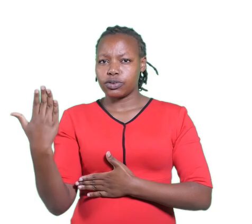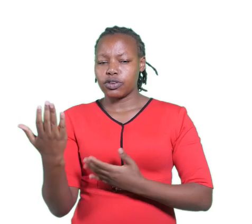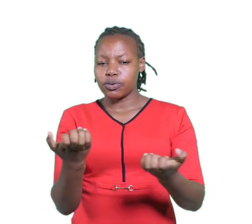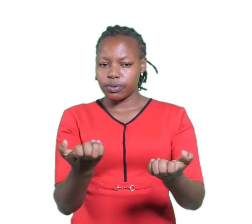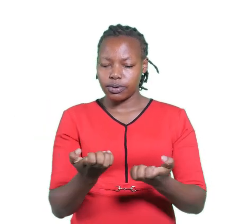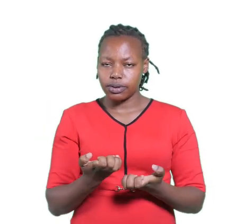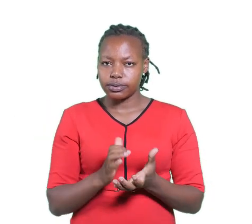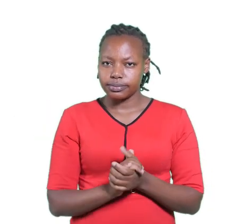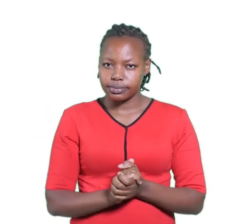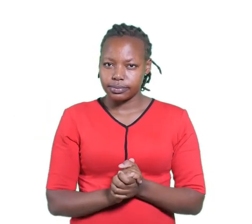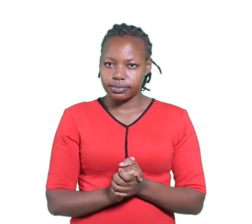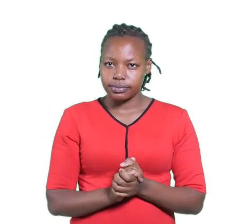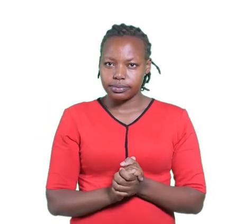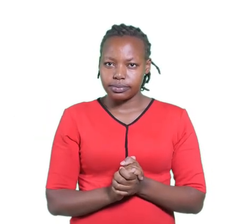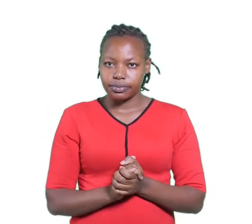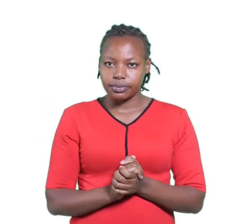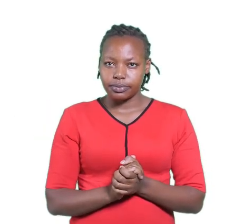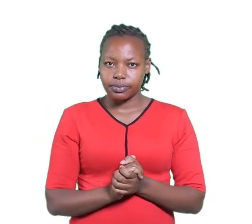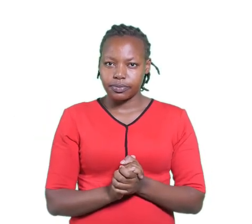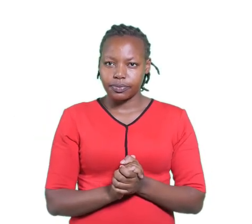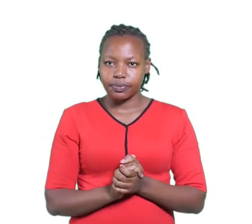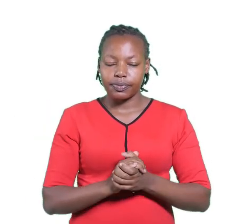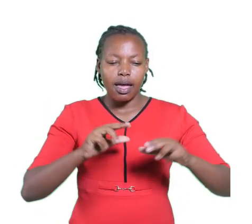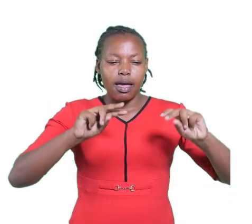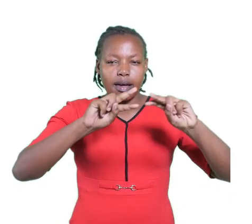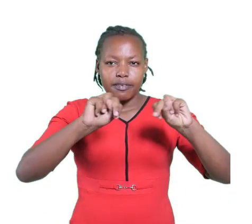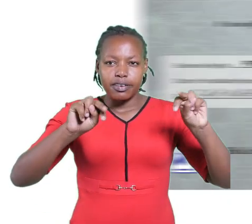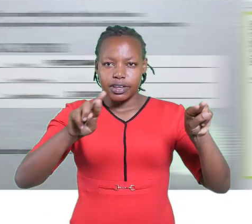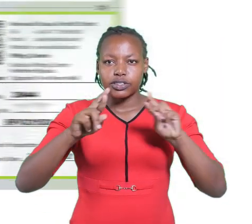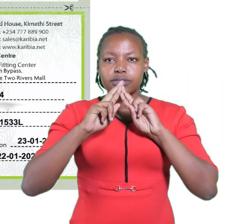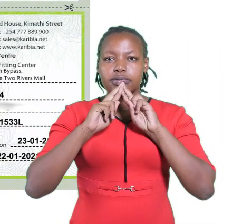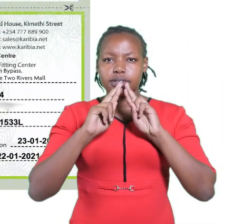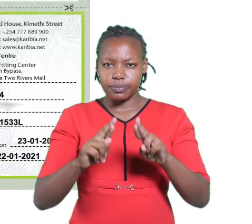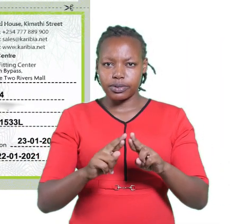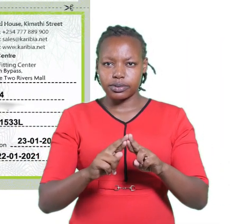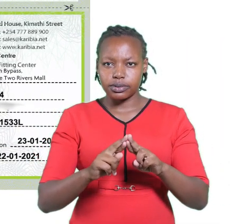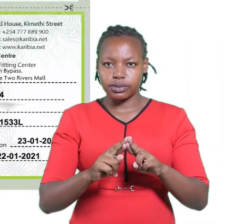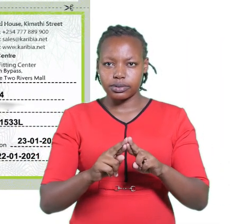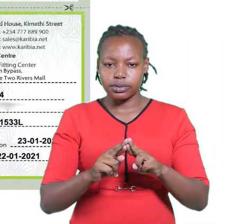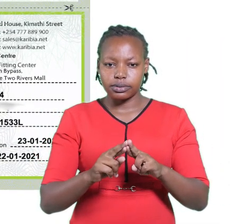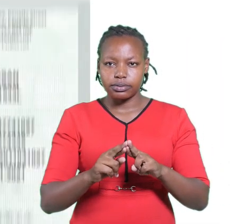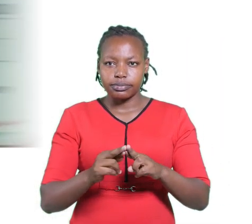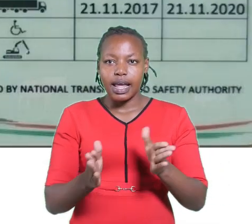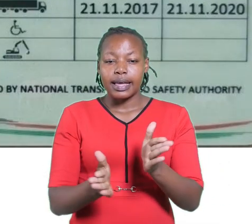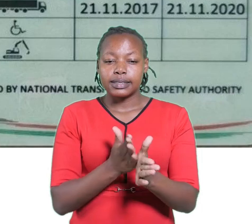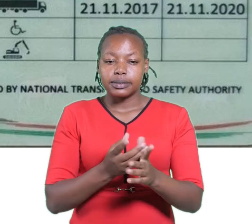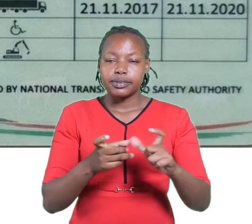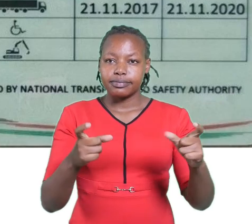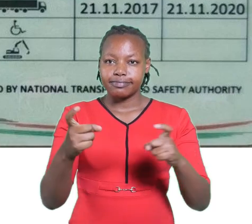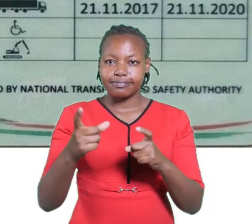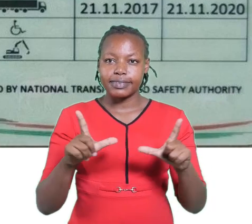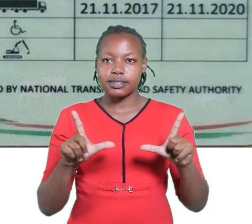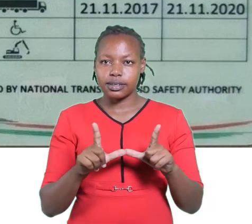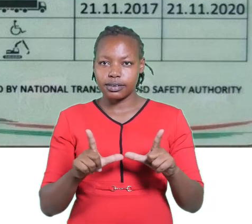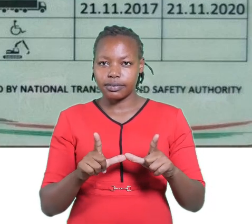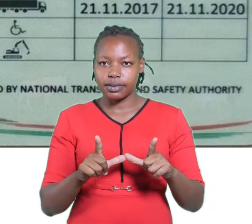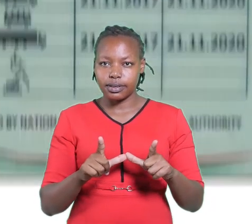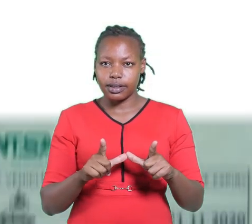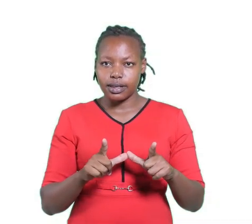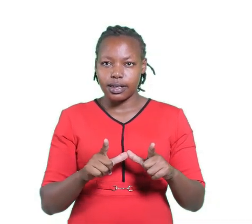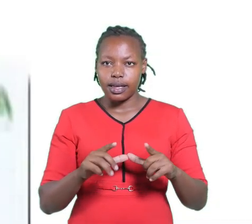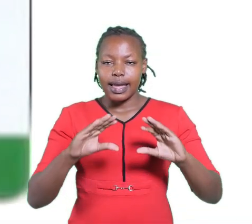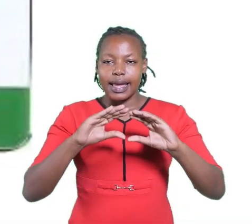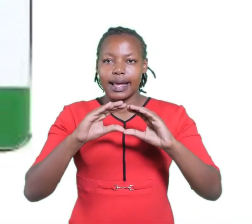inspection report, a speed governor certificate, a Class D driver's license, and